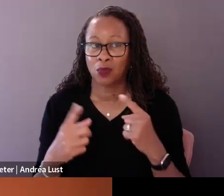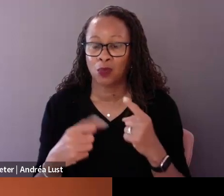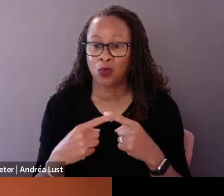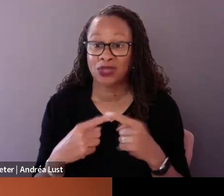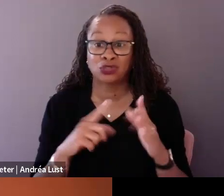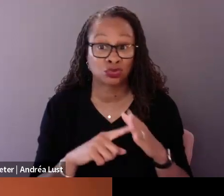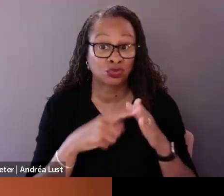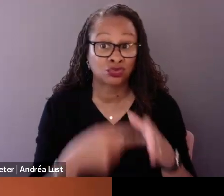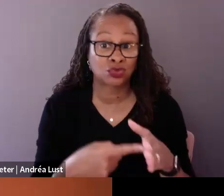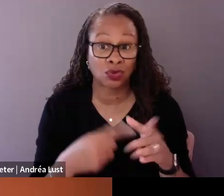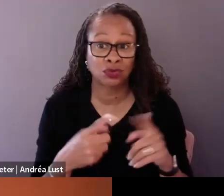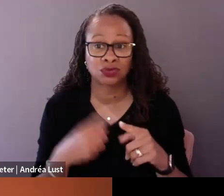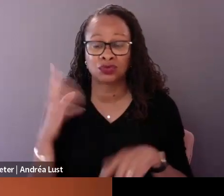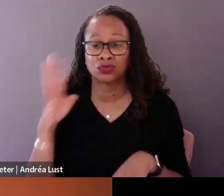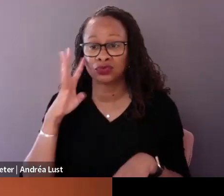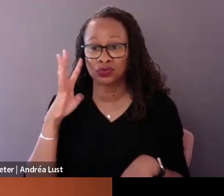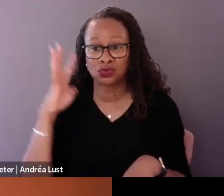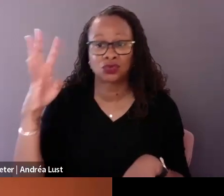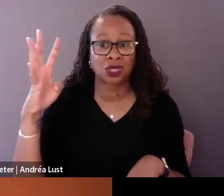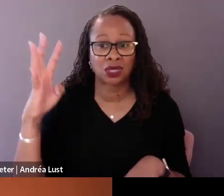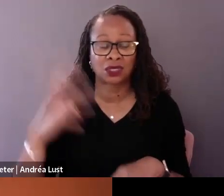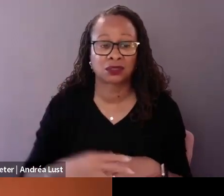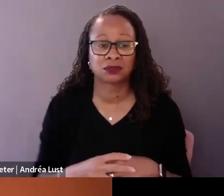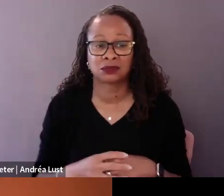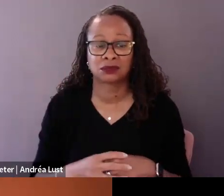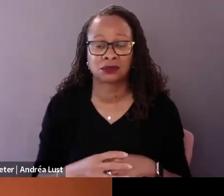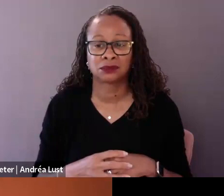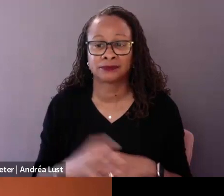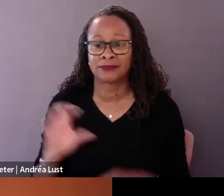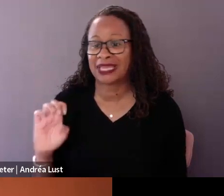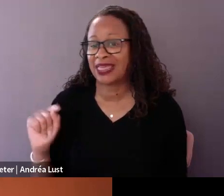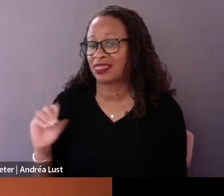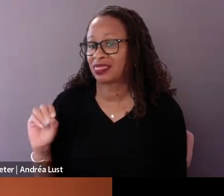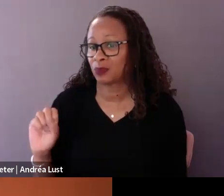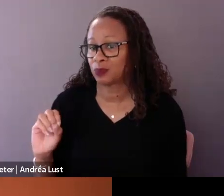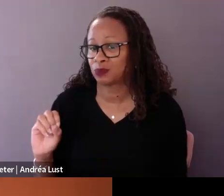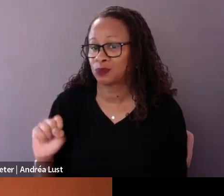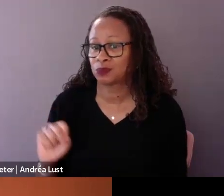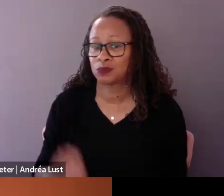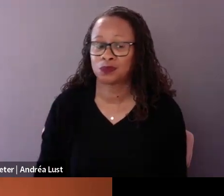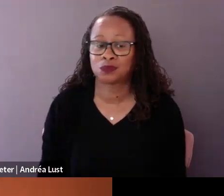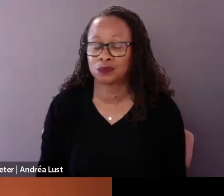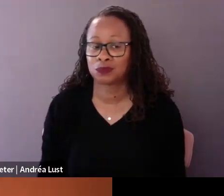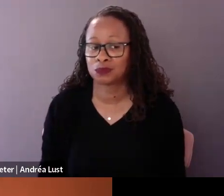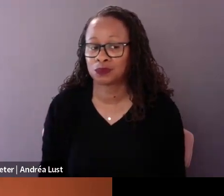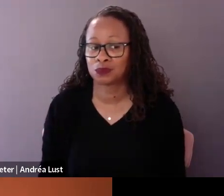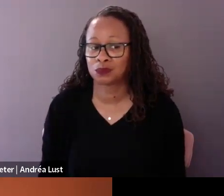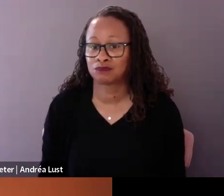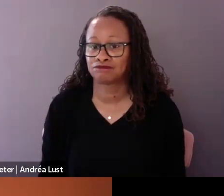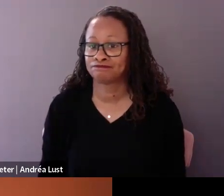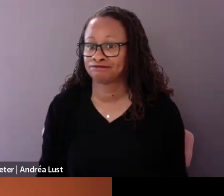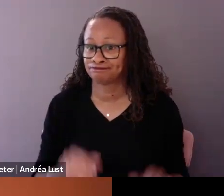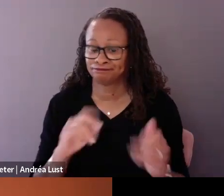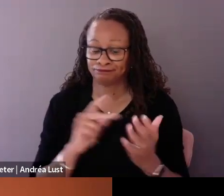at the onset, you know, create a sort of ethos of, you know, can this project be